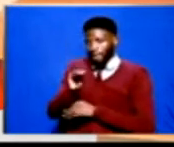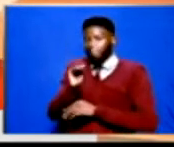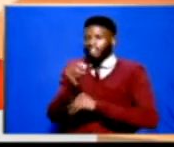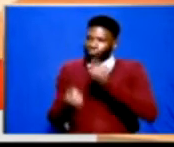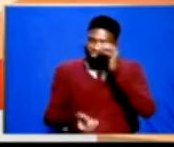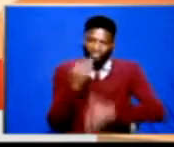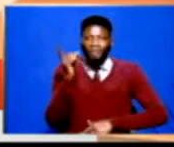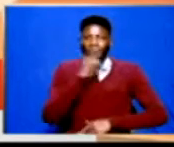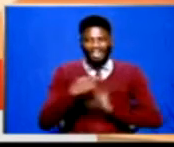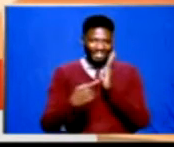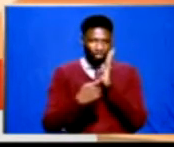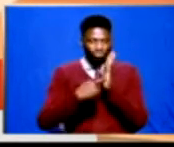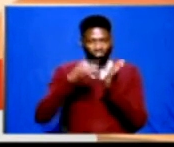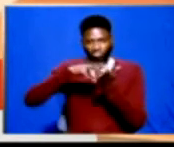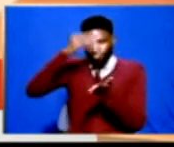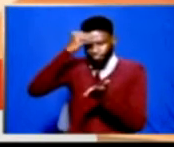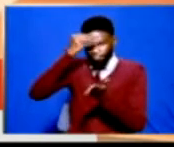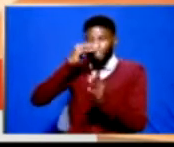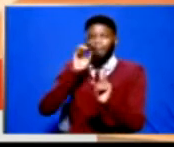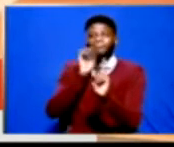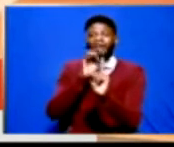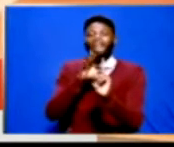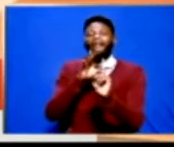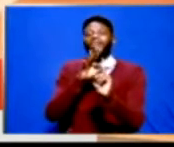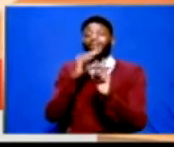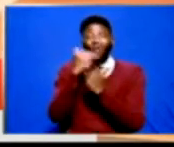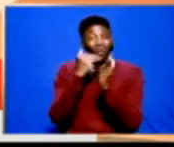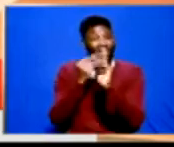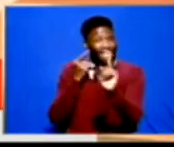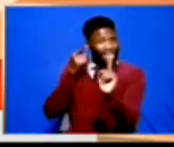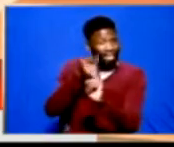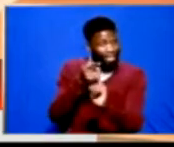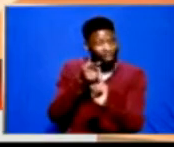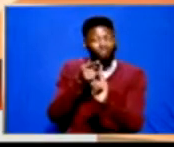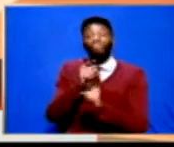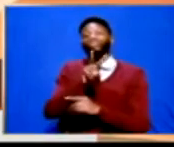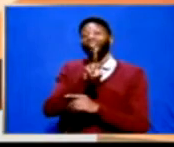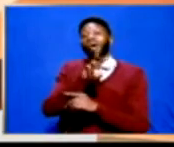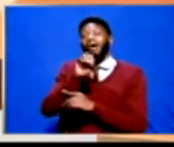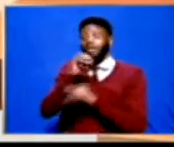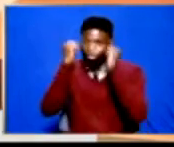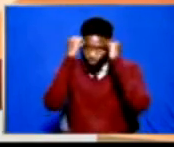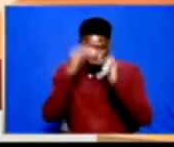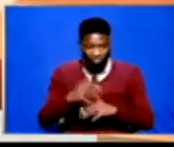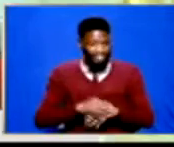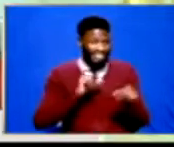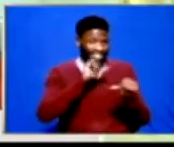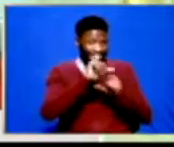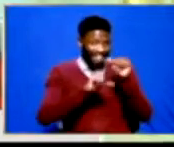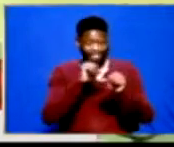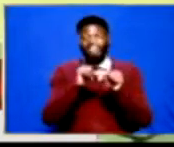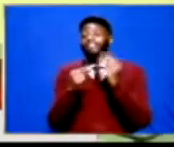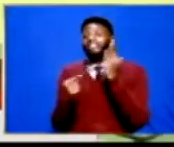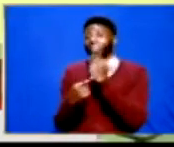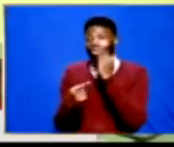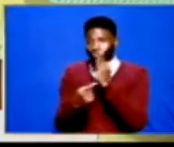learning mentorship program targeting at least 200 students. The Science, Technology, Engineering and Mathematics program